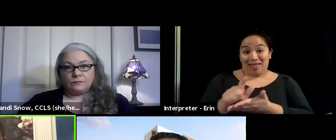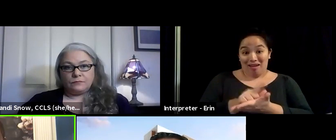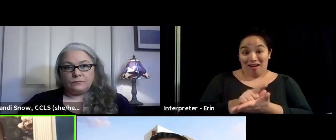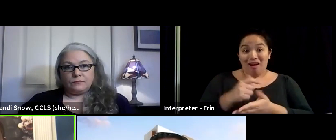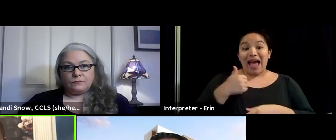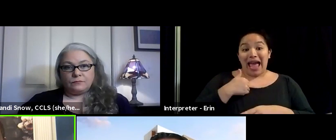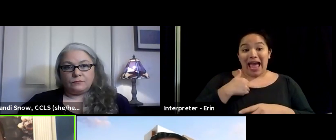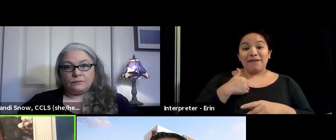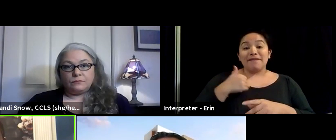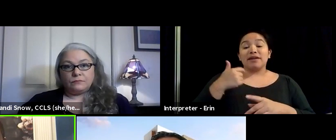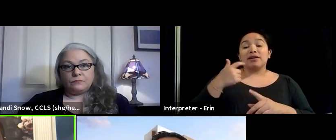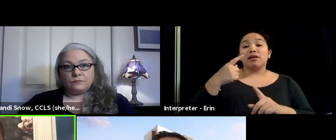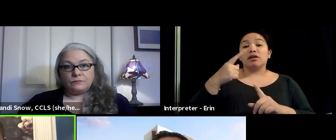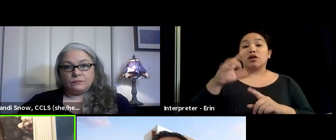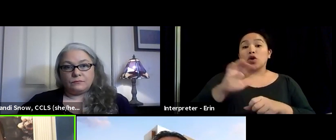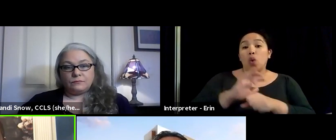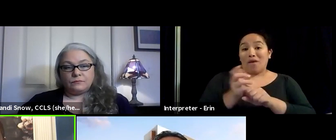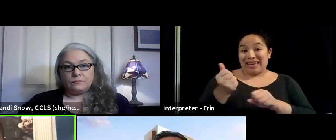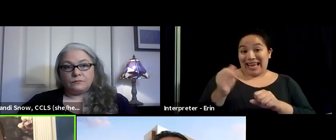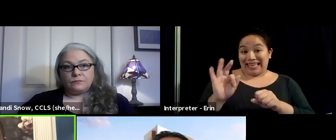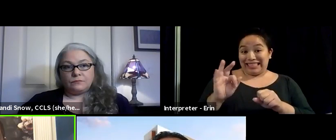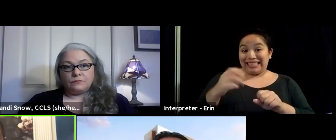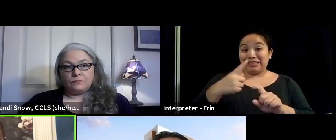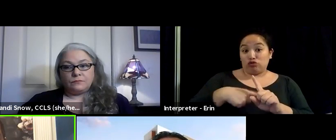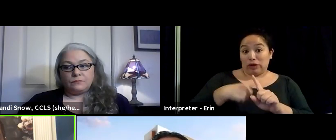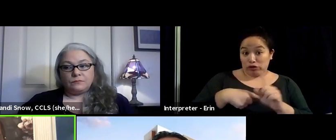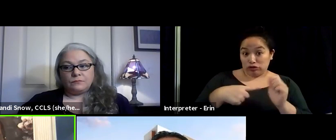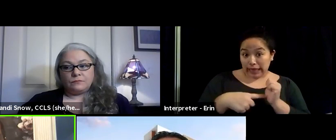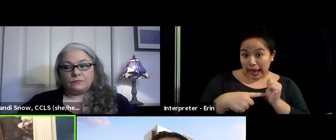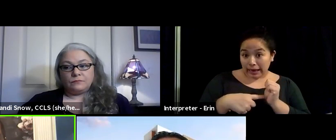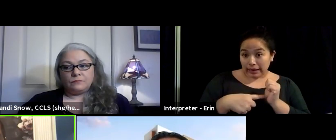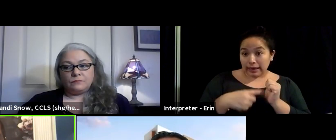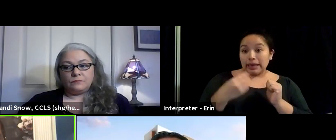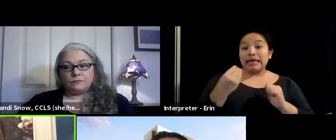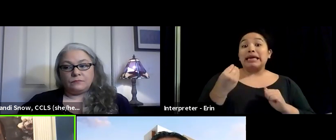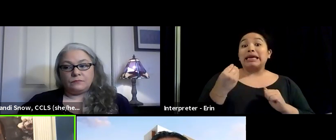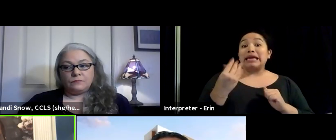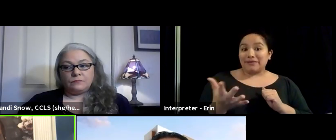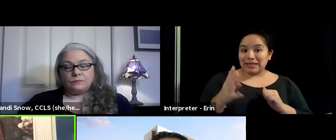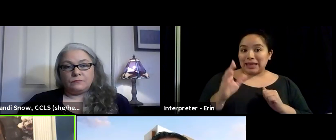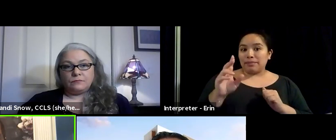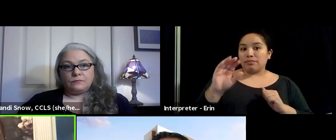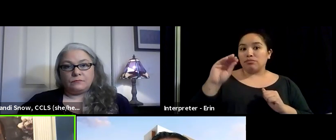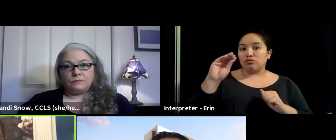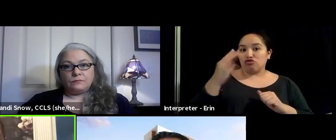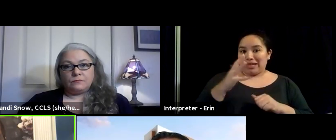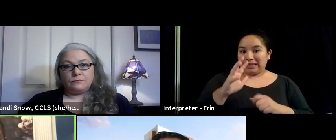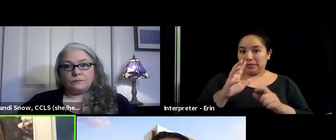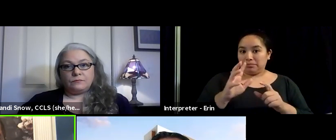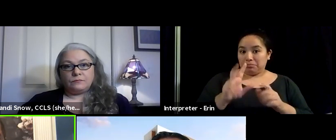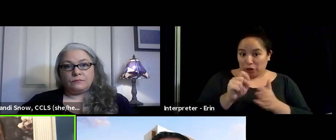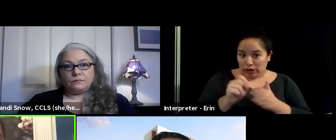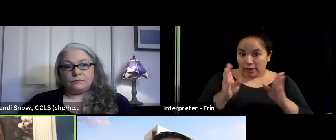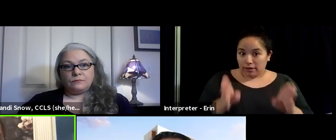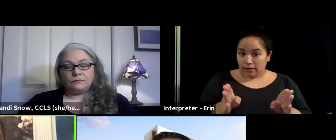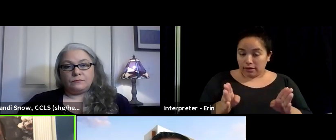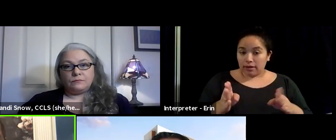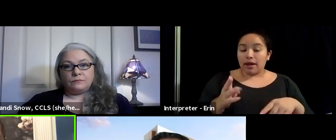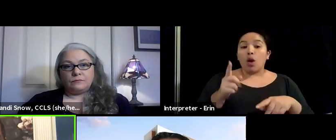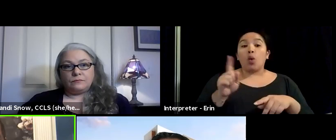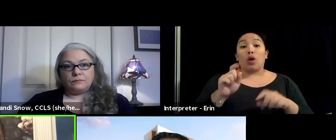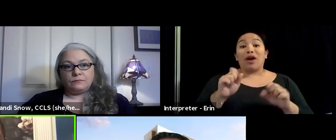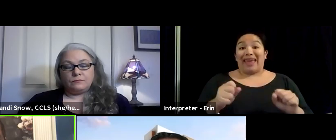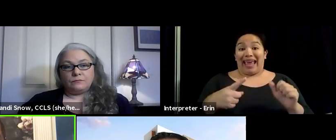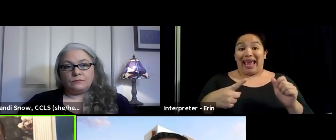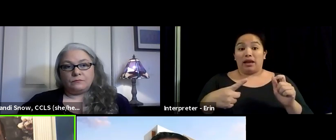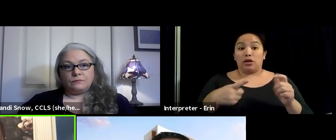COVID-19 rental debt a 1-month grace period before their landlord can take them to small claims court to sue for the debt